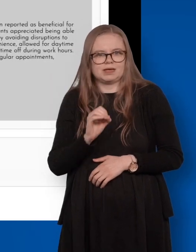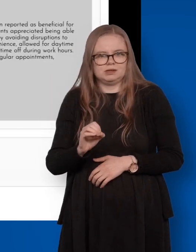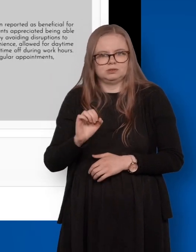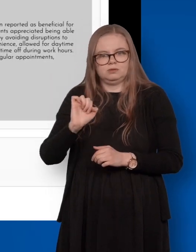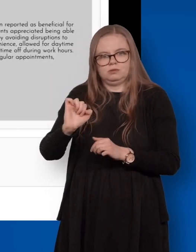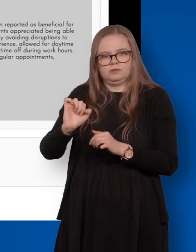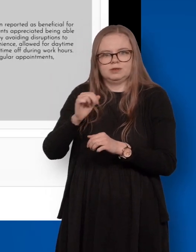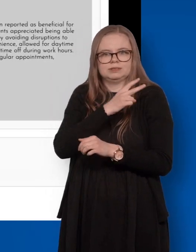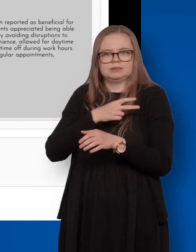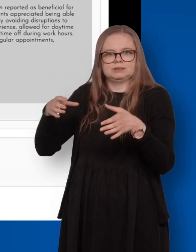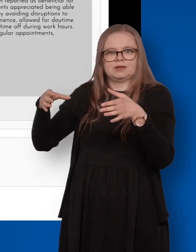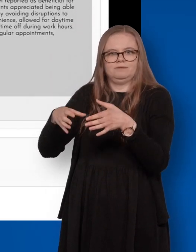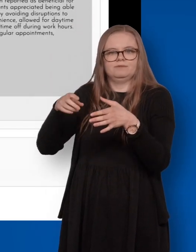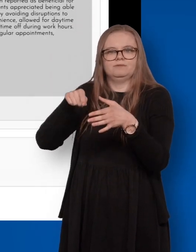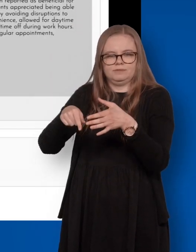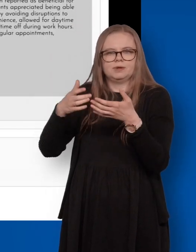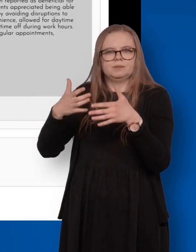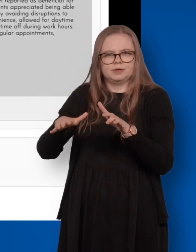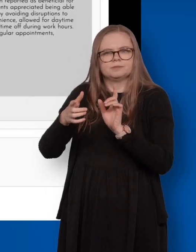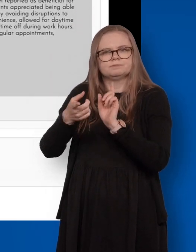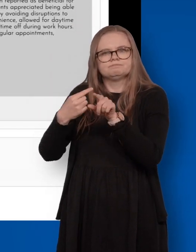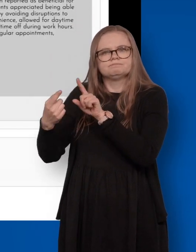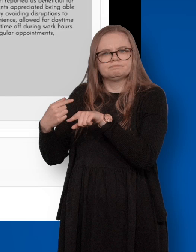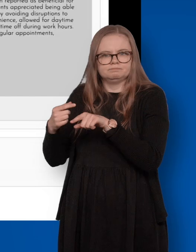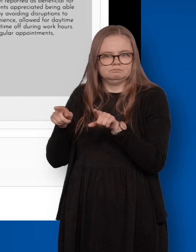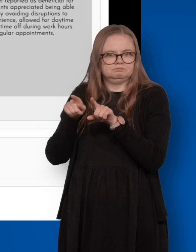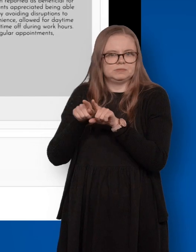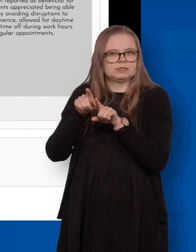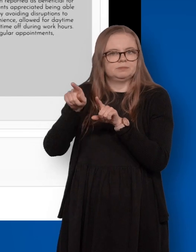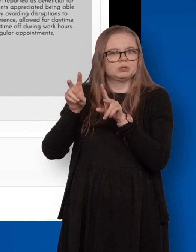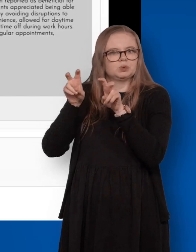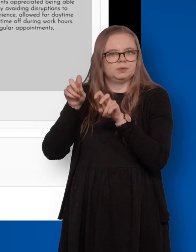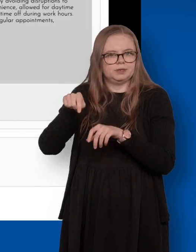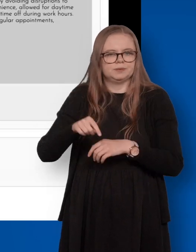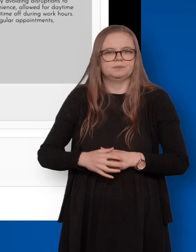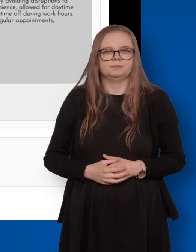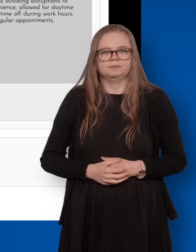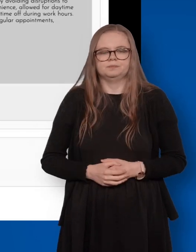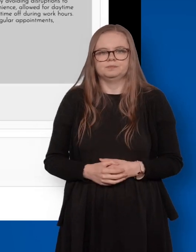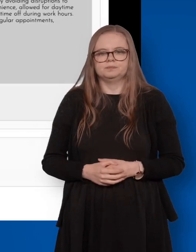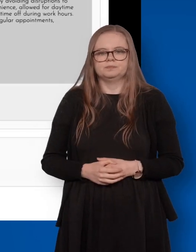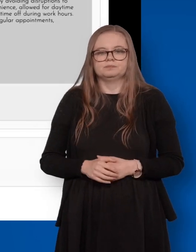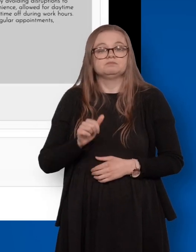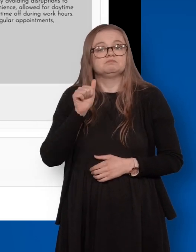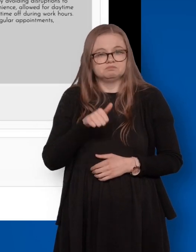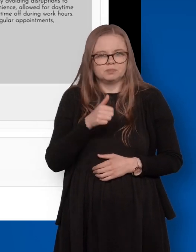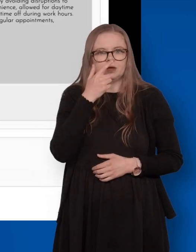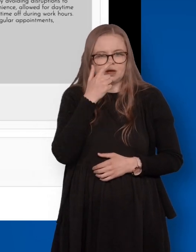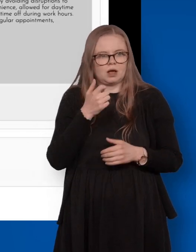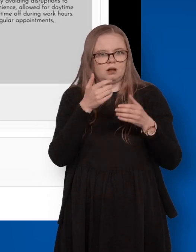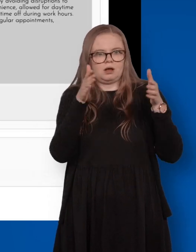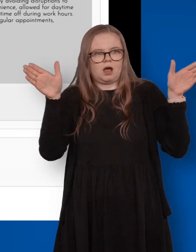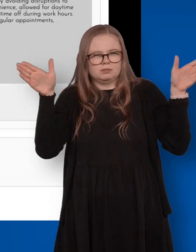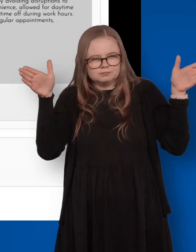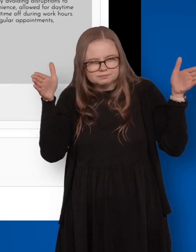45% of the group of employees provided responses within this topic. So yeah, it does allow us to, at